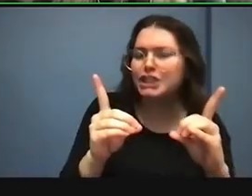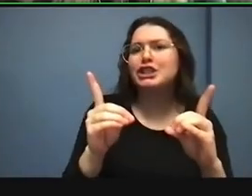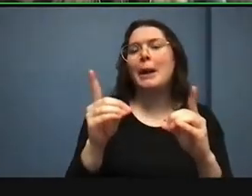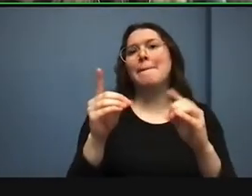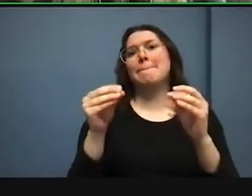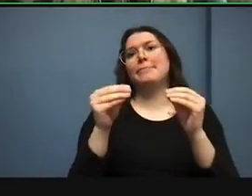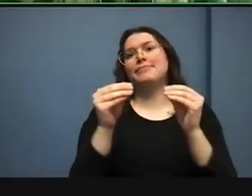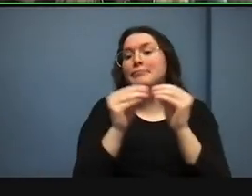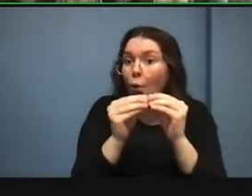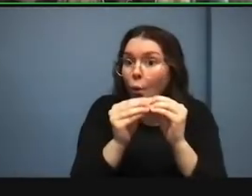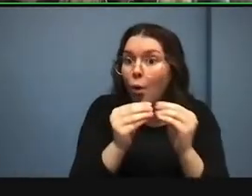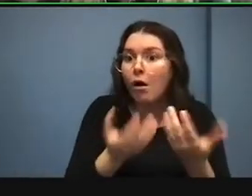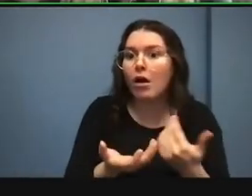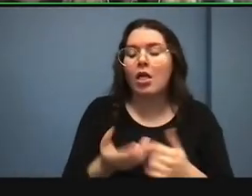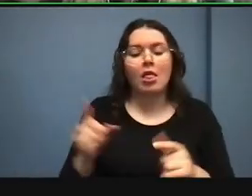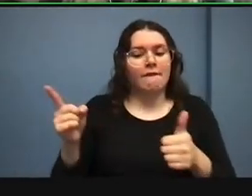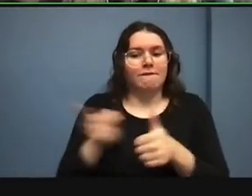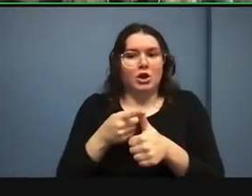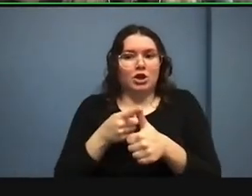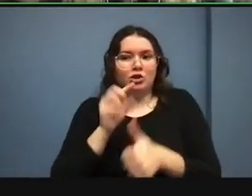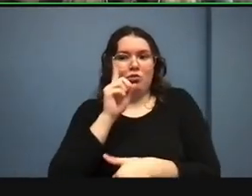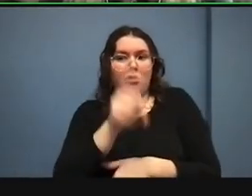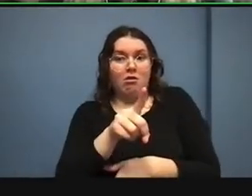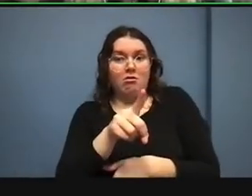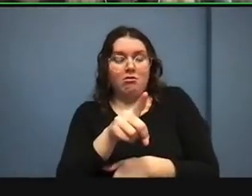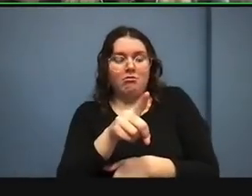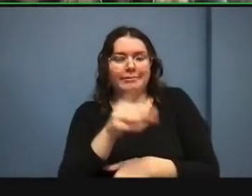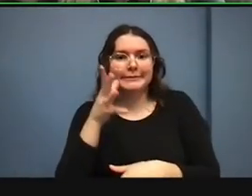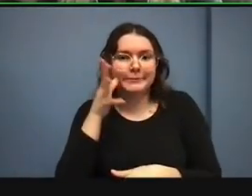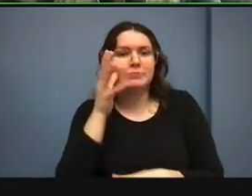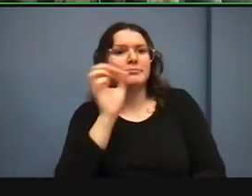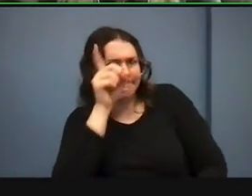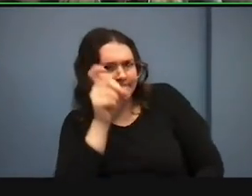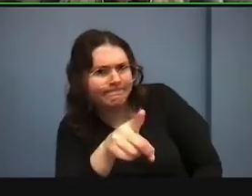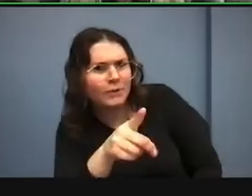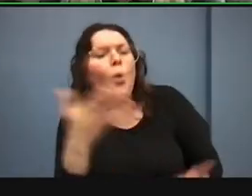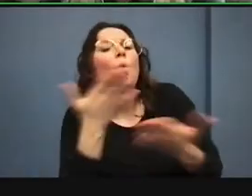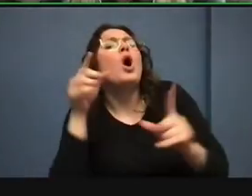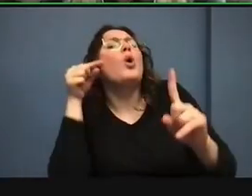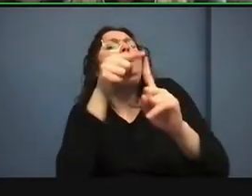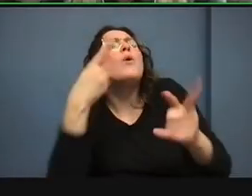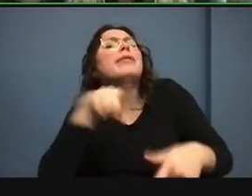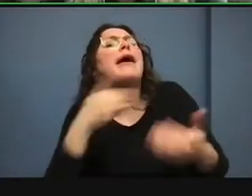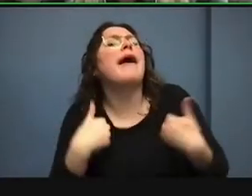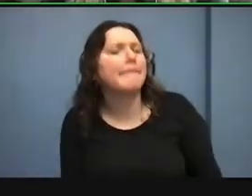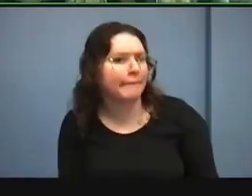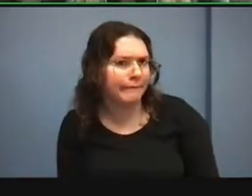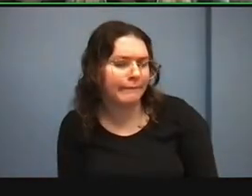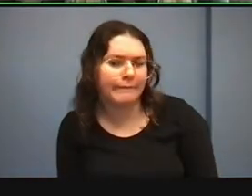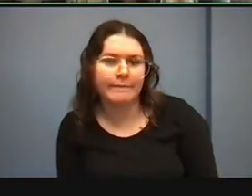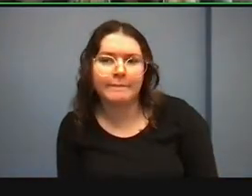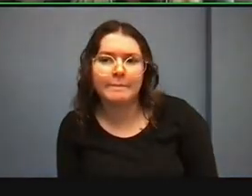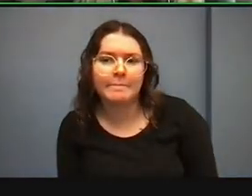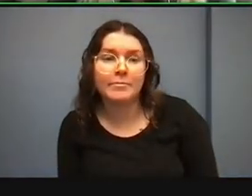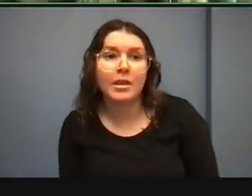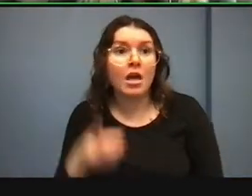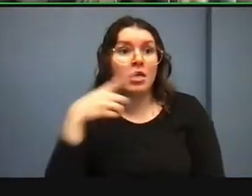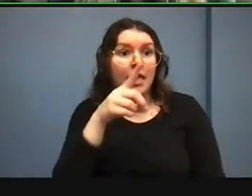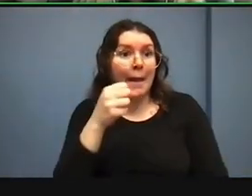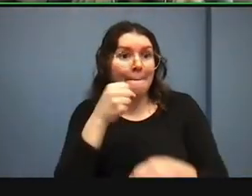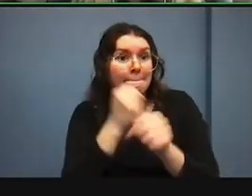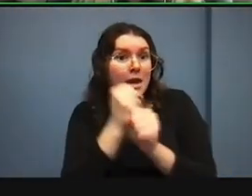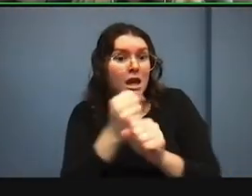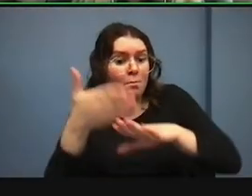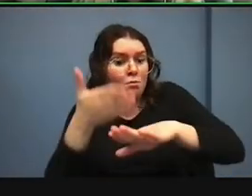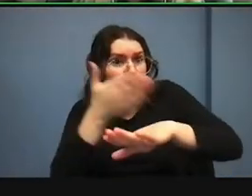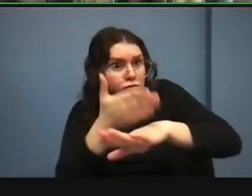often. And one of the first questions I ask is, what kind of goals do they have? Are they making progress on